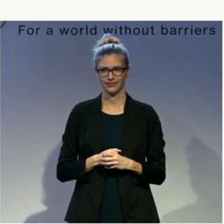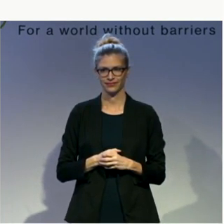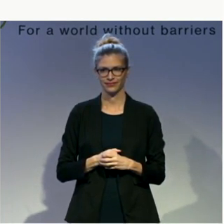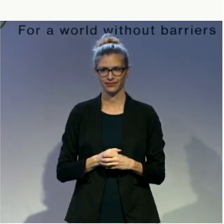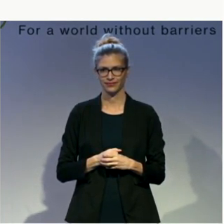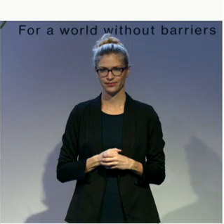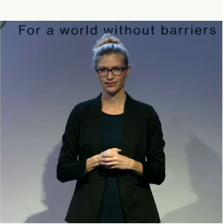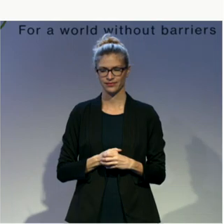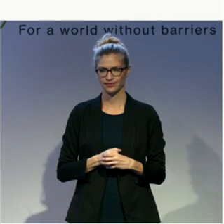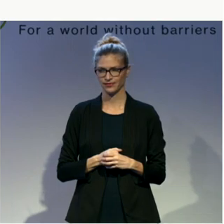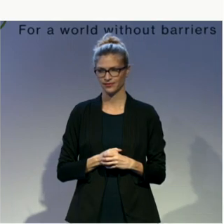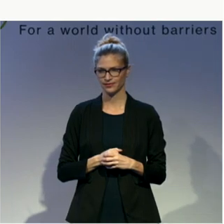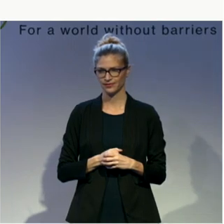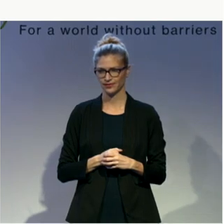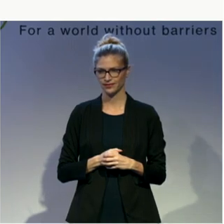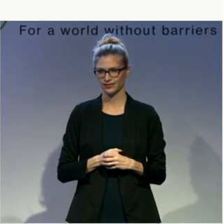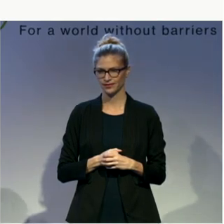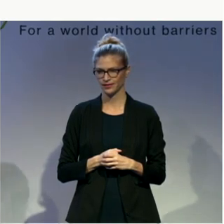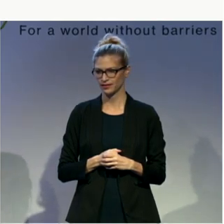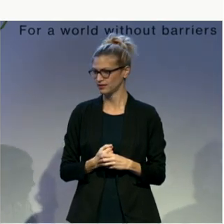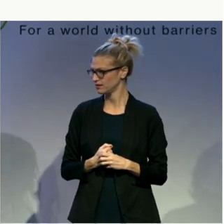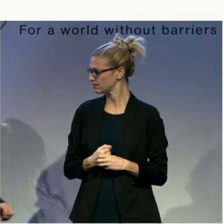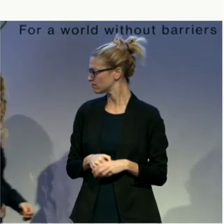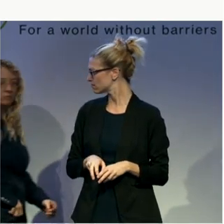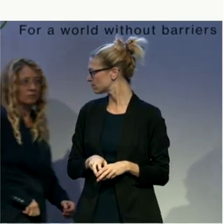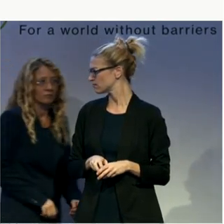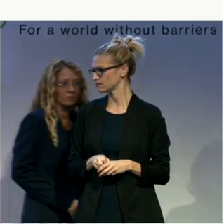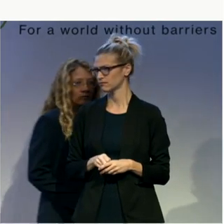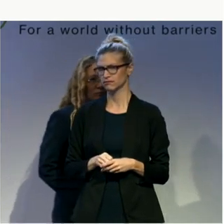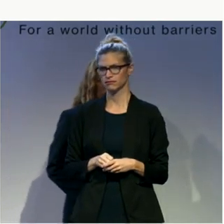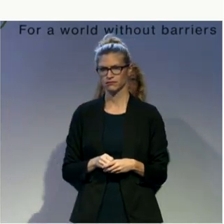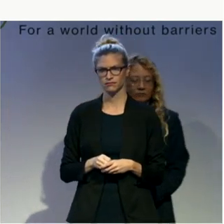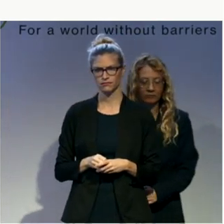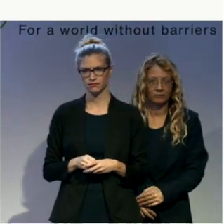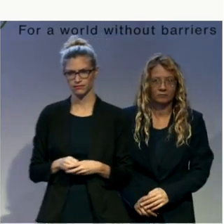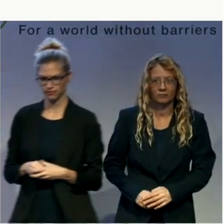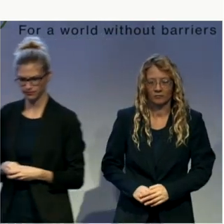You can see in our web the project. Thank you very much.